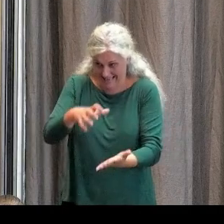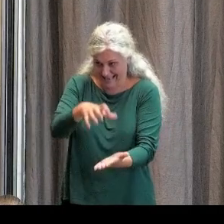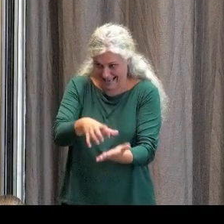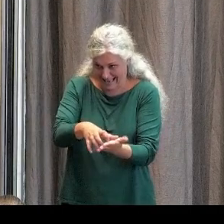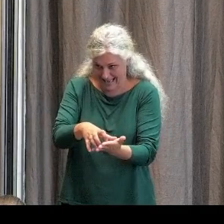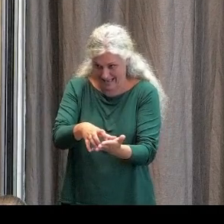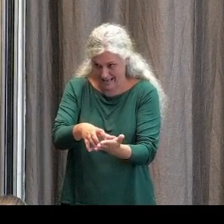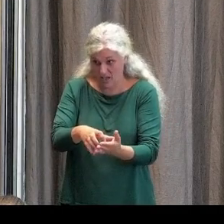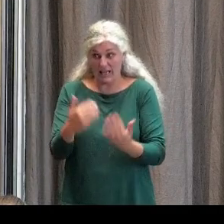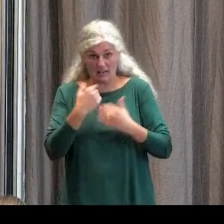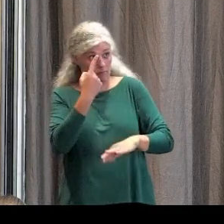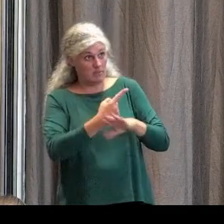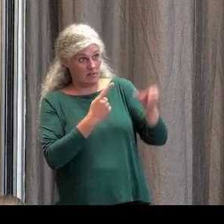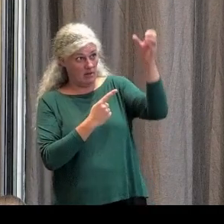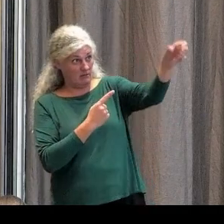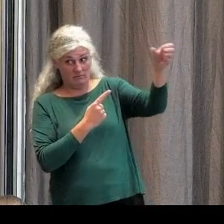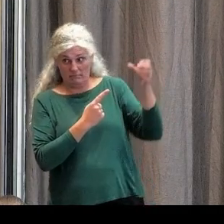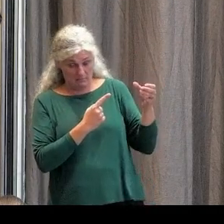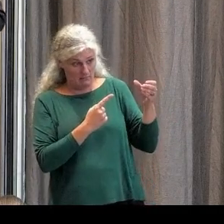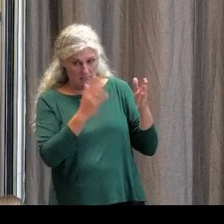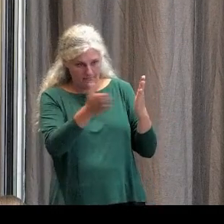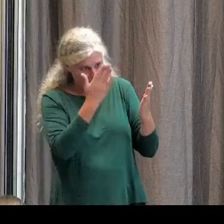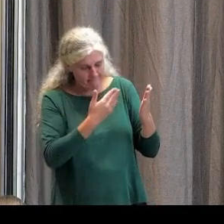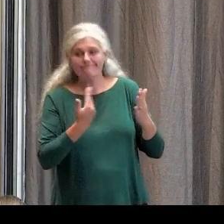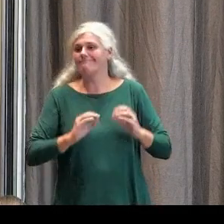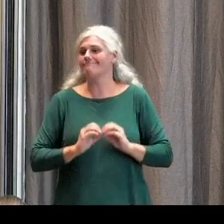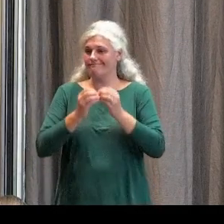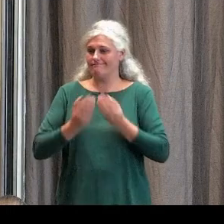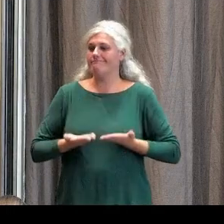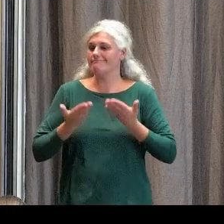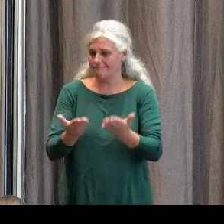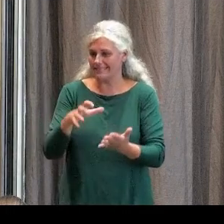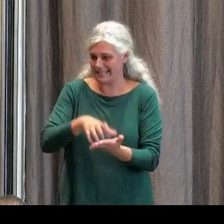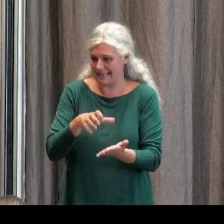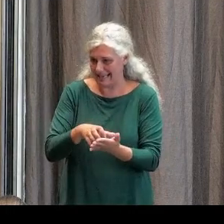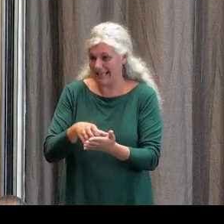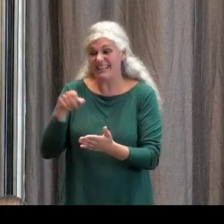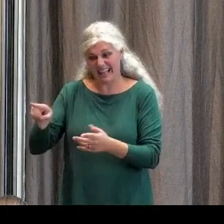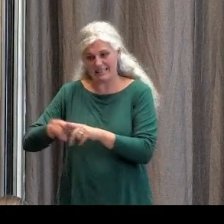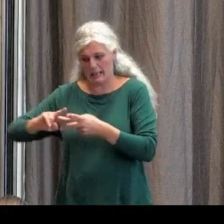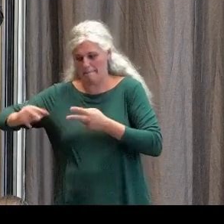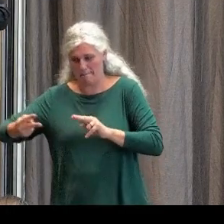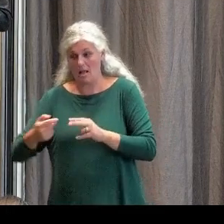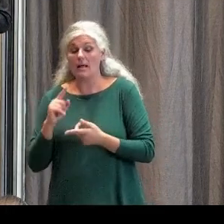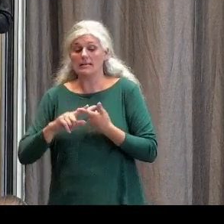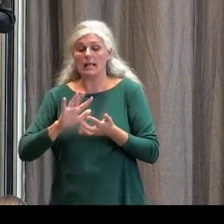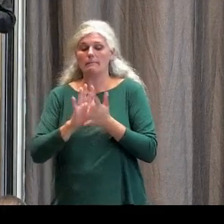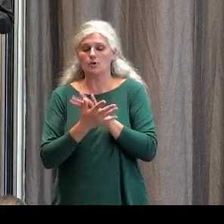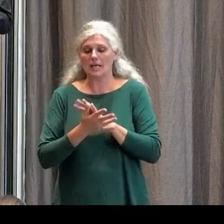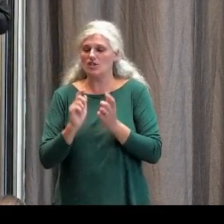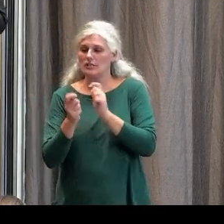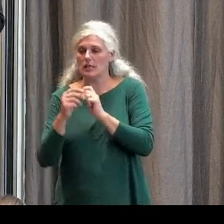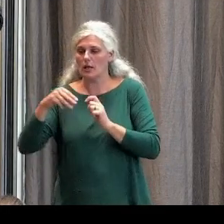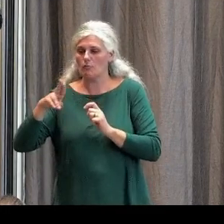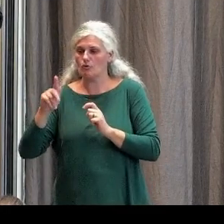but the making the cake is the proteins at the end. Now, mutations. We've heard about